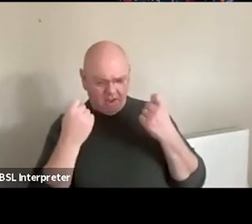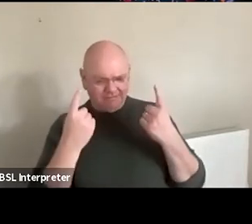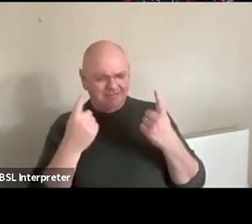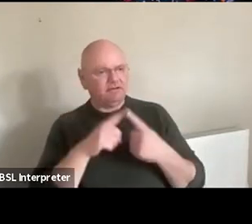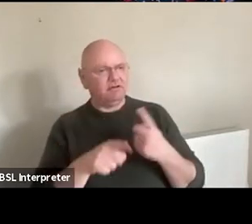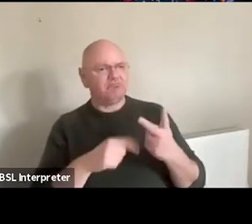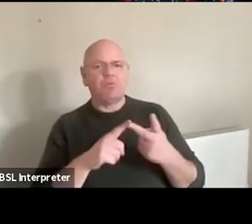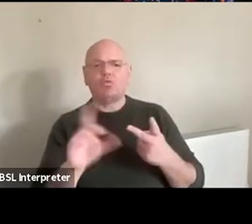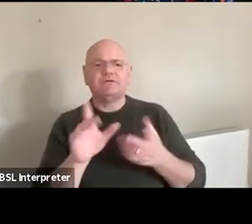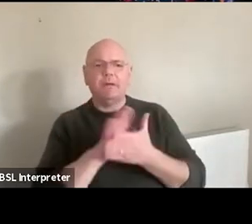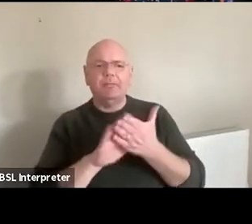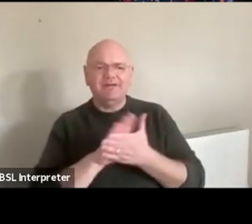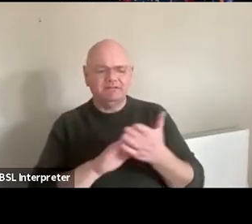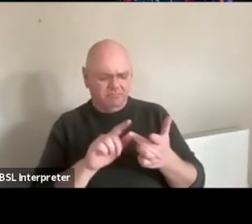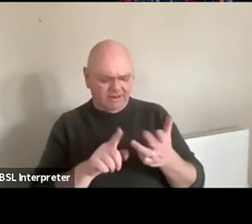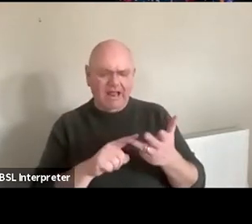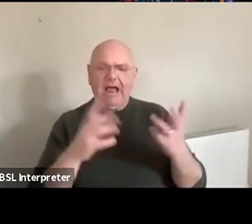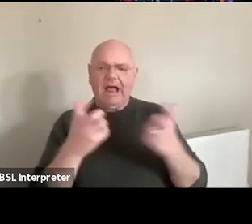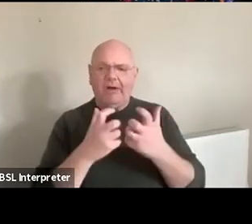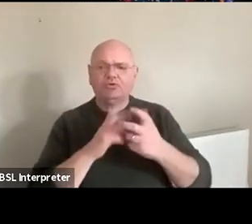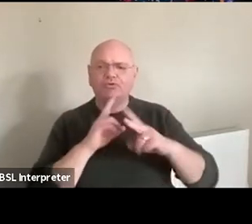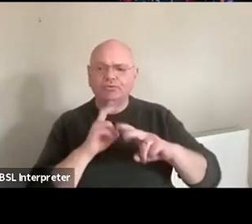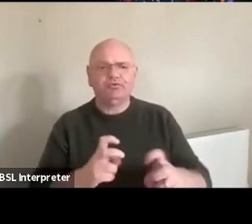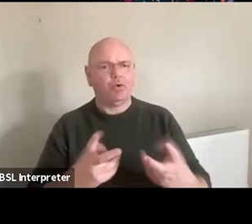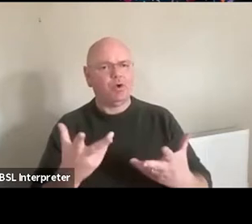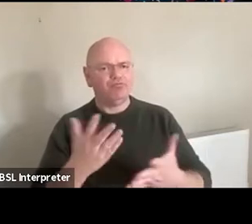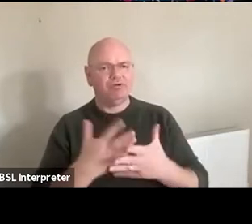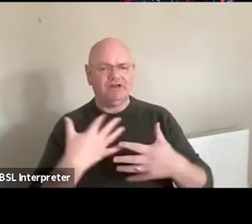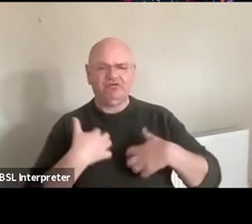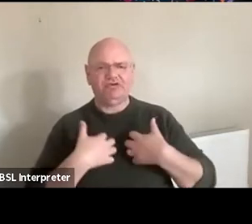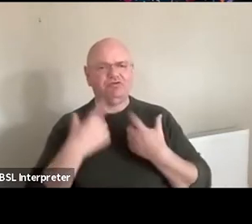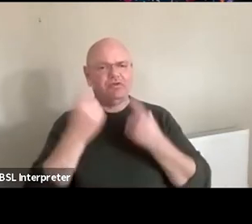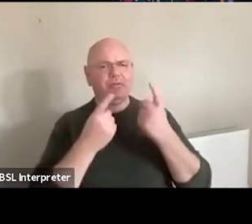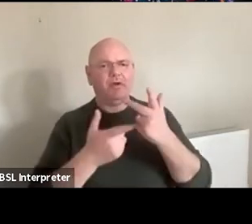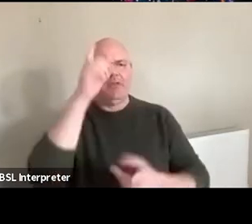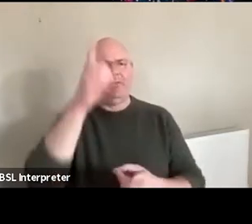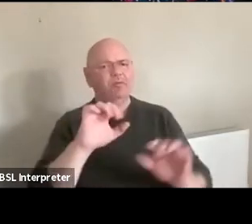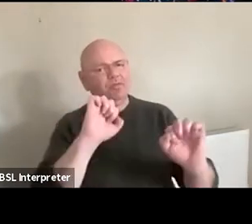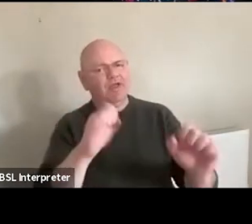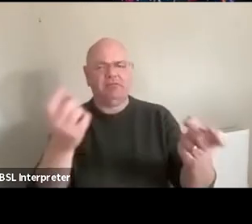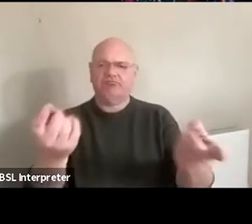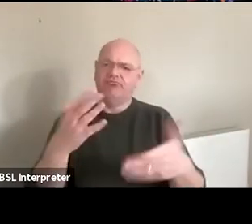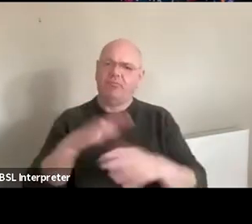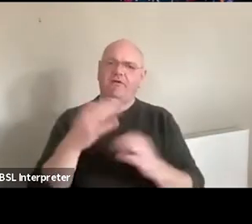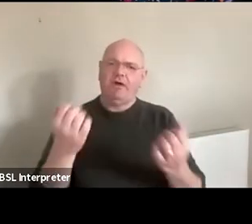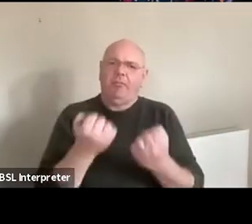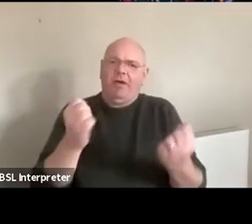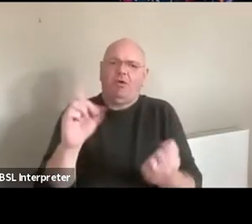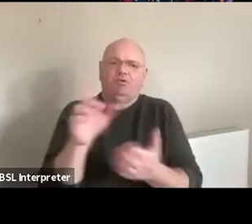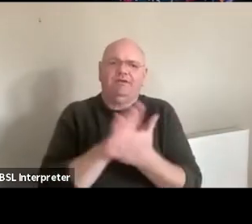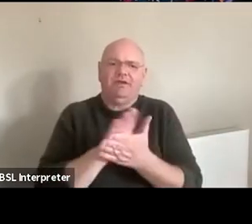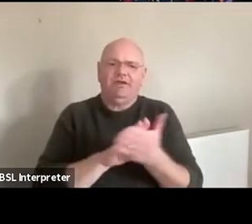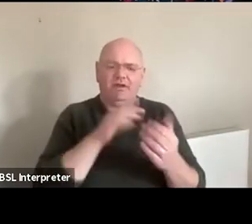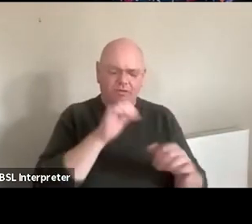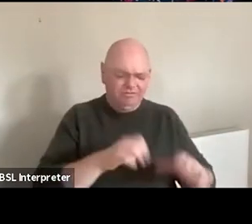maybe unpack this further. So I'm looking forward to sort of other people's contributions to how they understand power, and then I'll sort of think through more along the lines of how I think